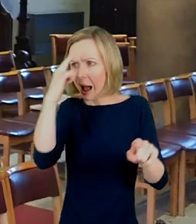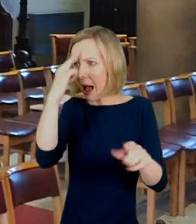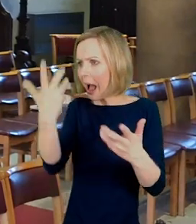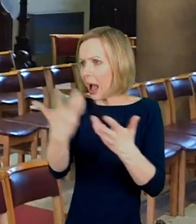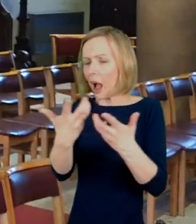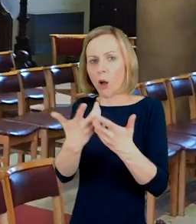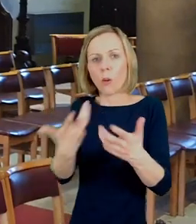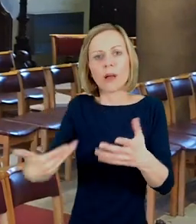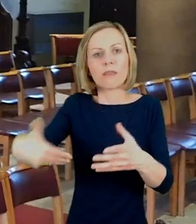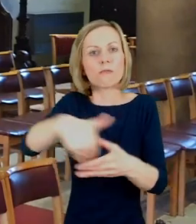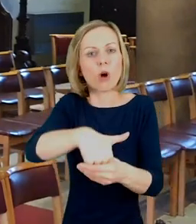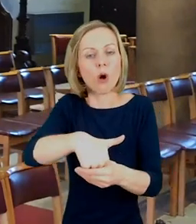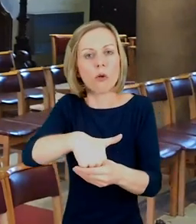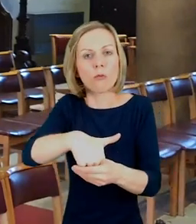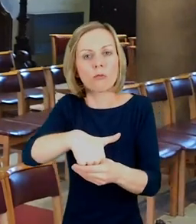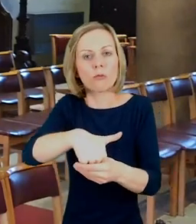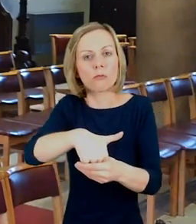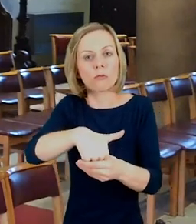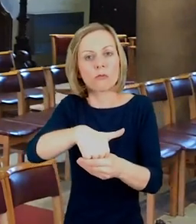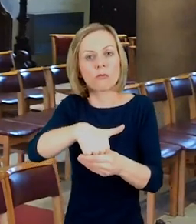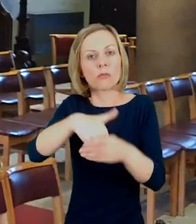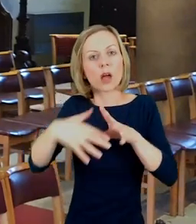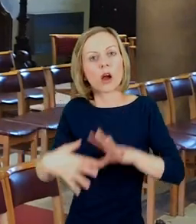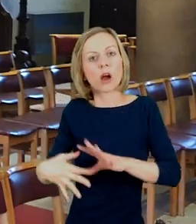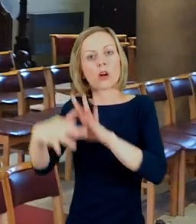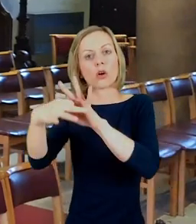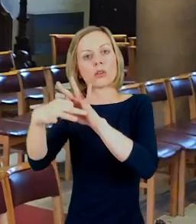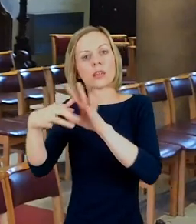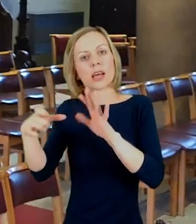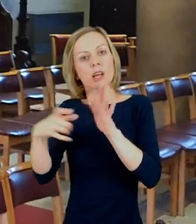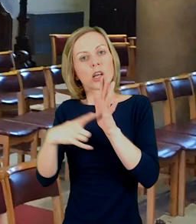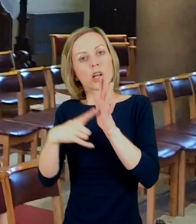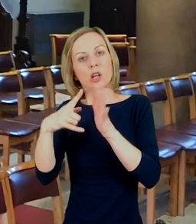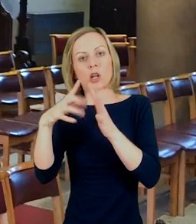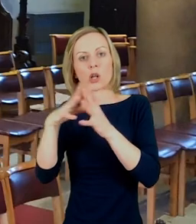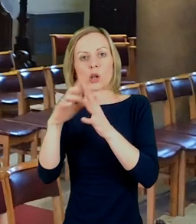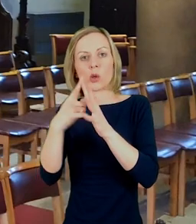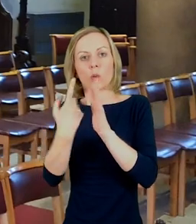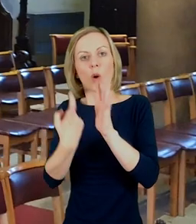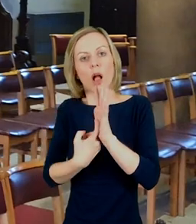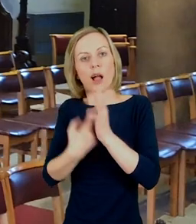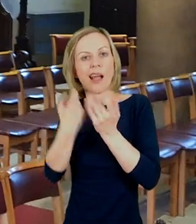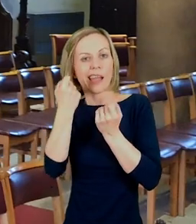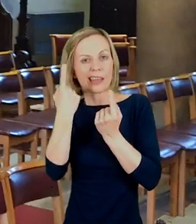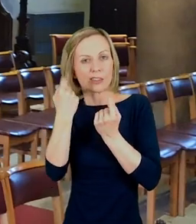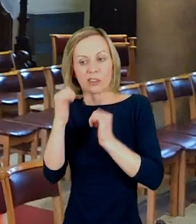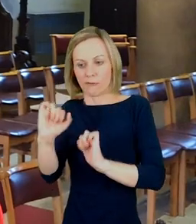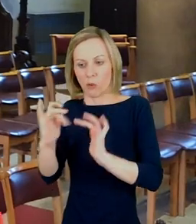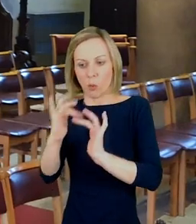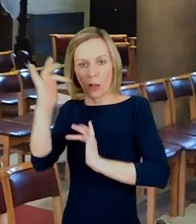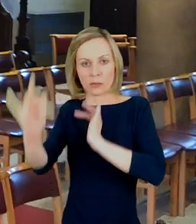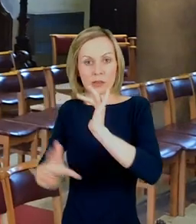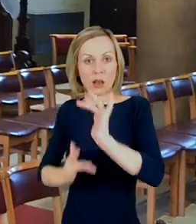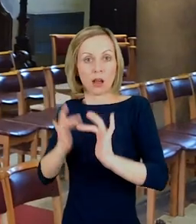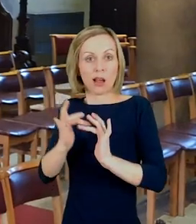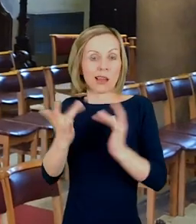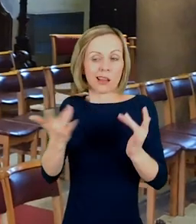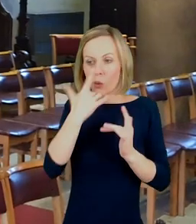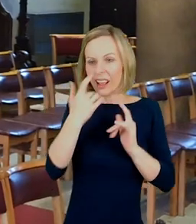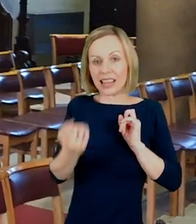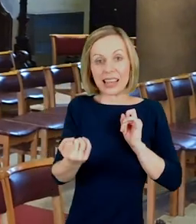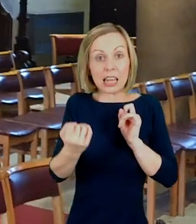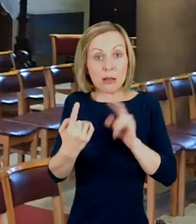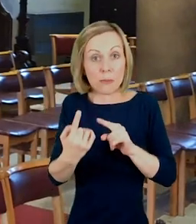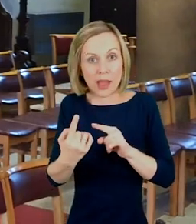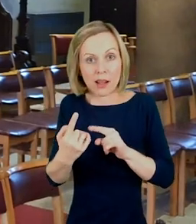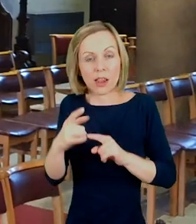how you can get involved, why not get in touch with the Clewer Initiative? You can visit the Clewer website or send